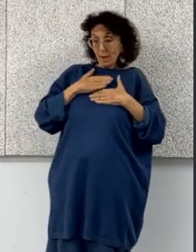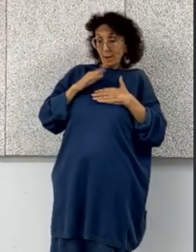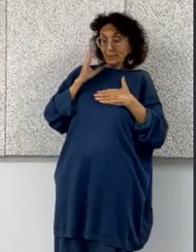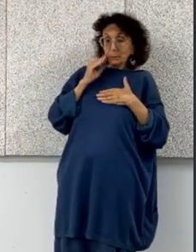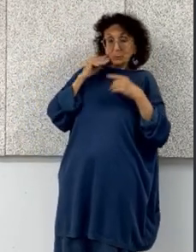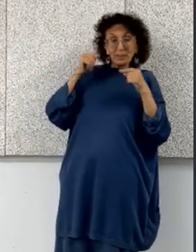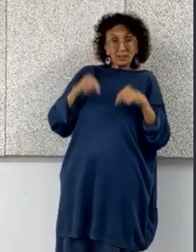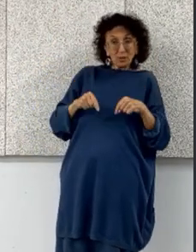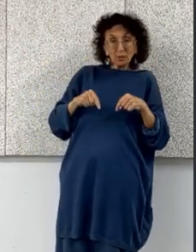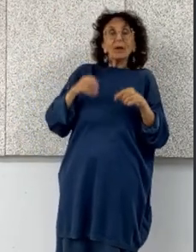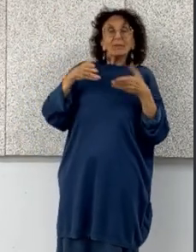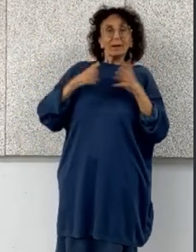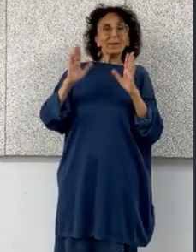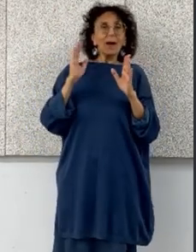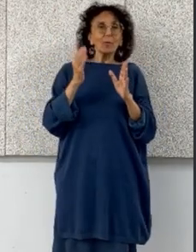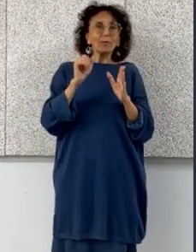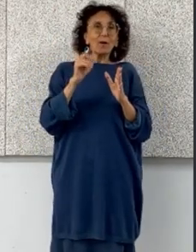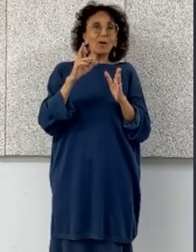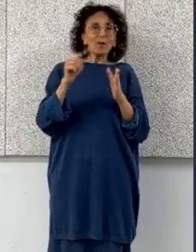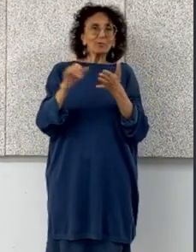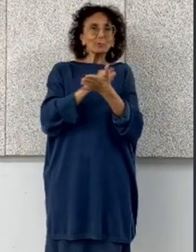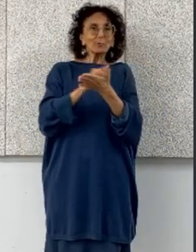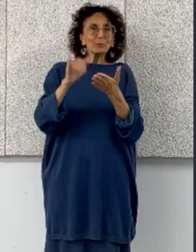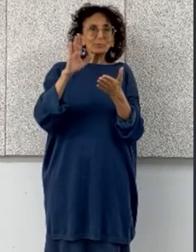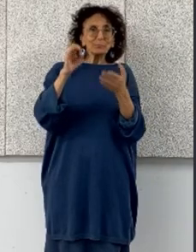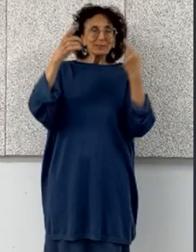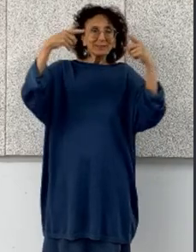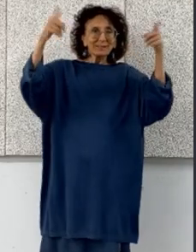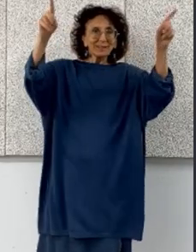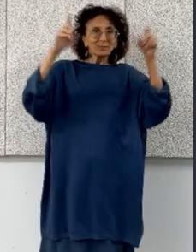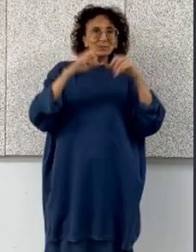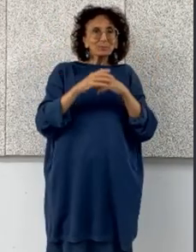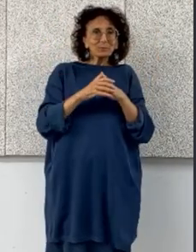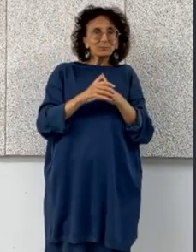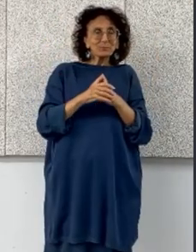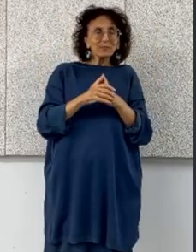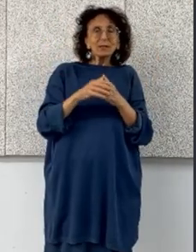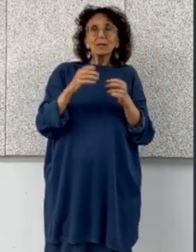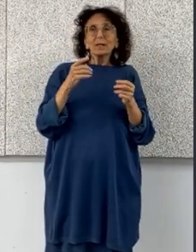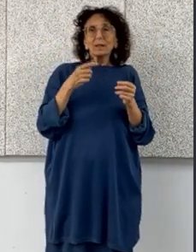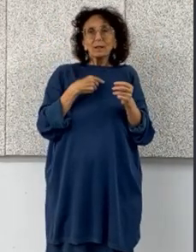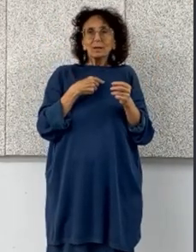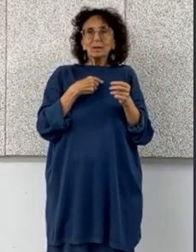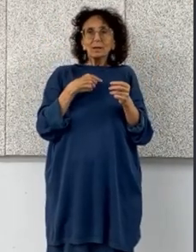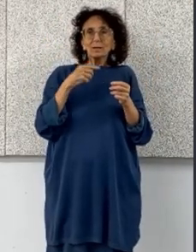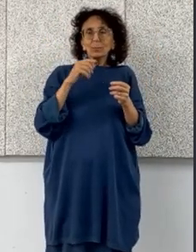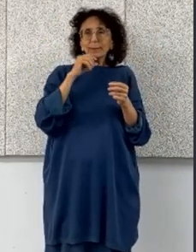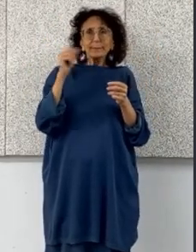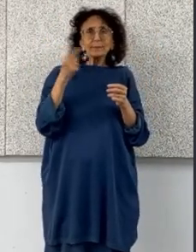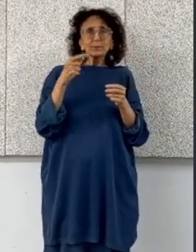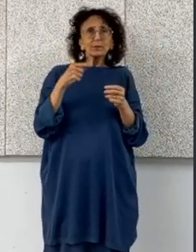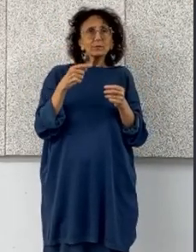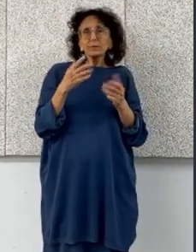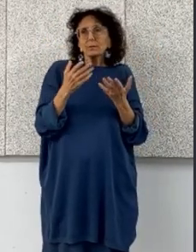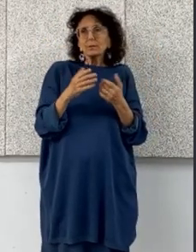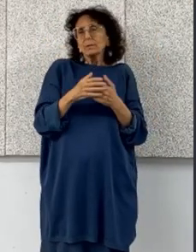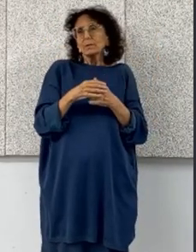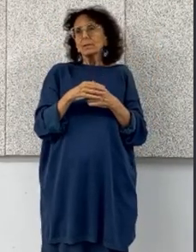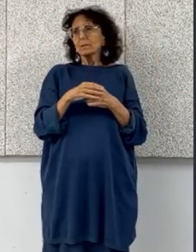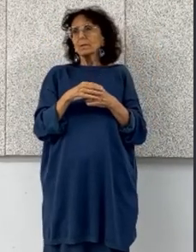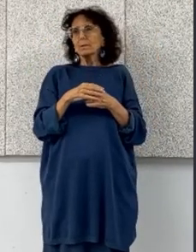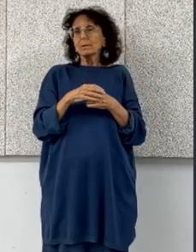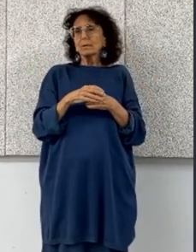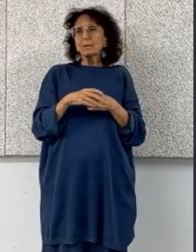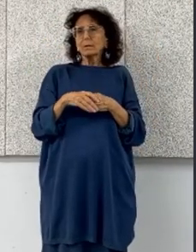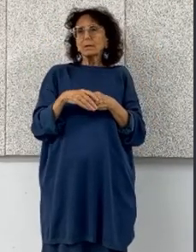be successful, by which I mean not just that we like hired, again, someone who has, you know,